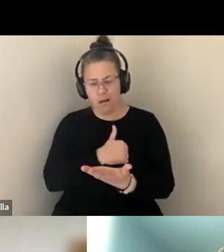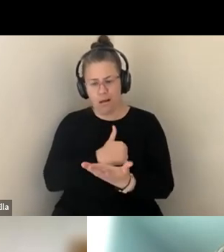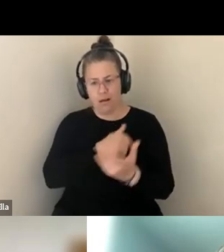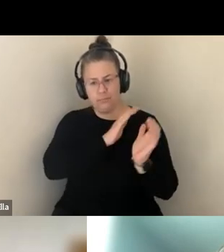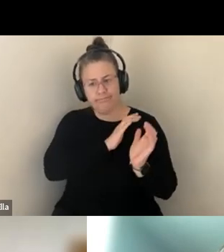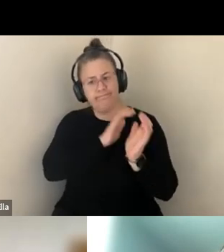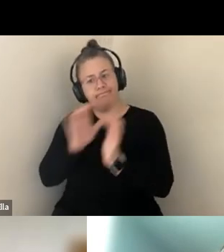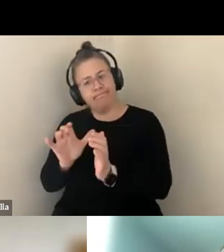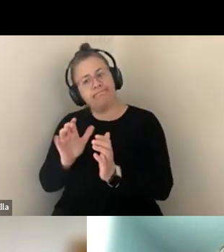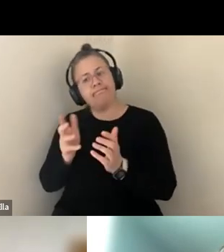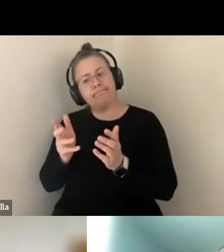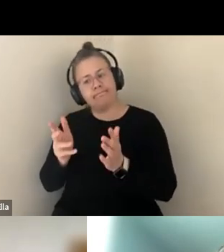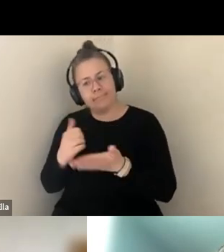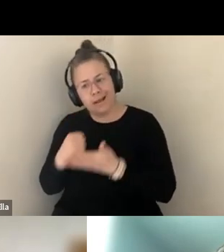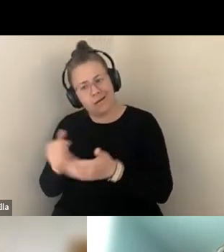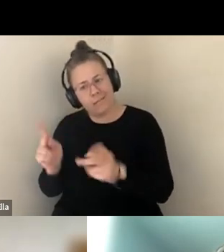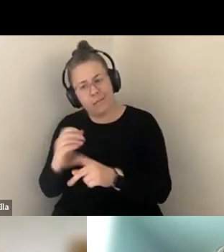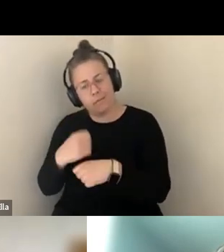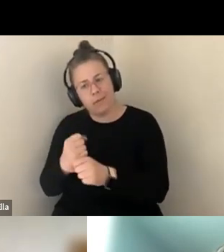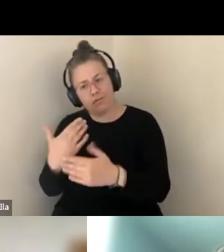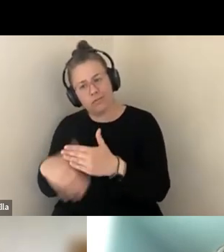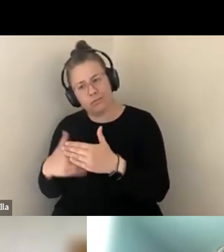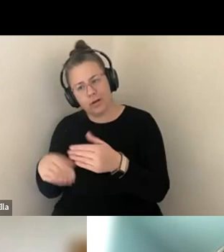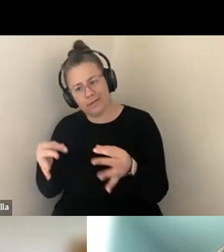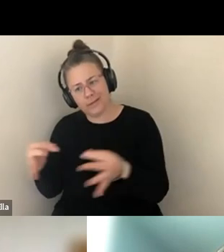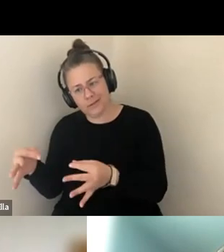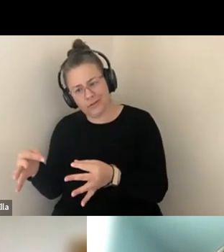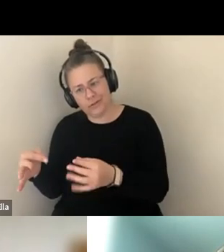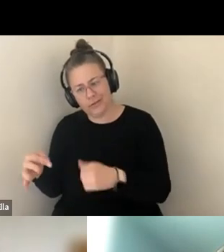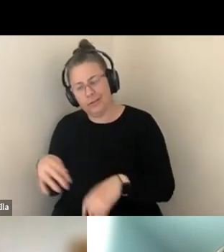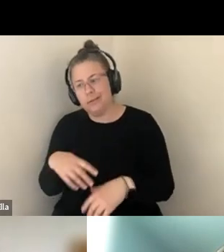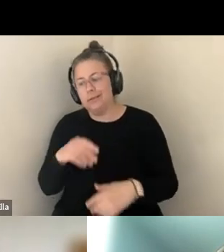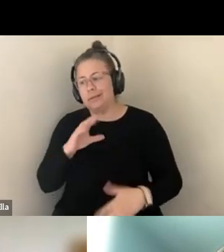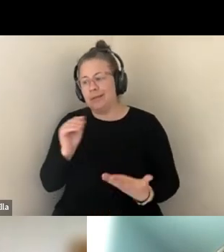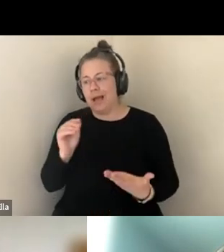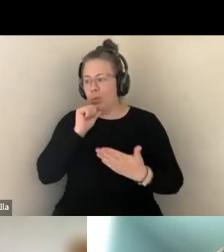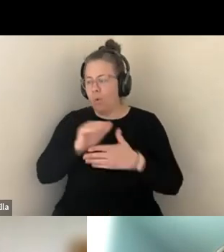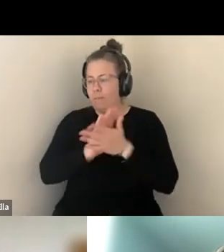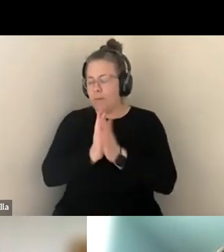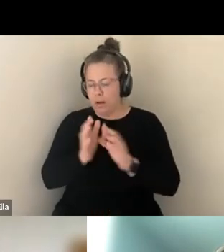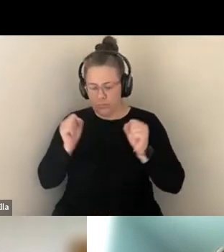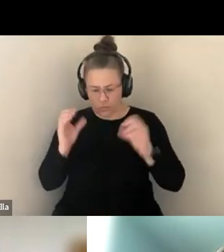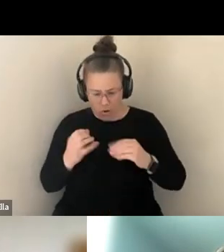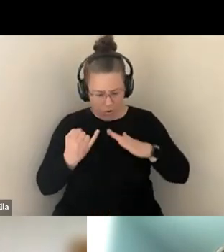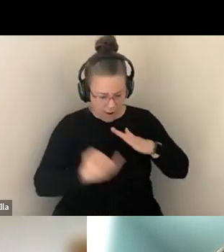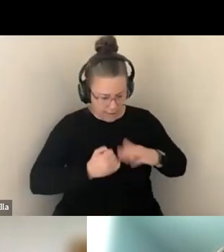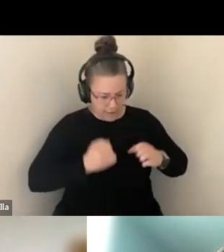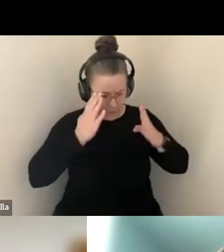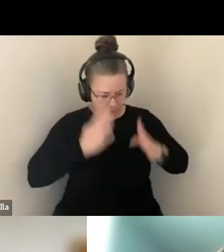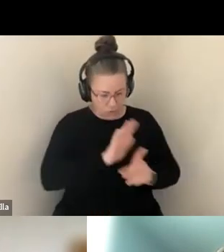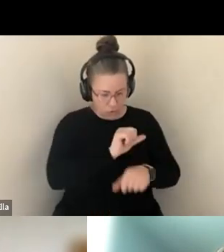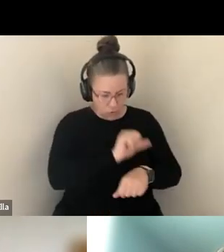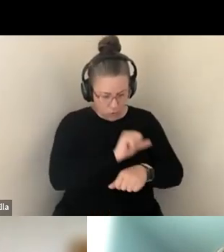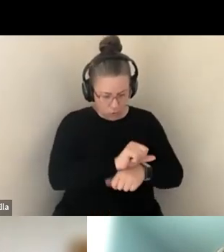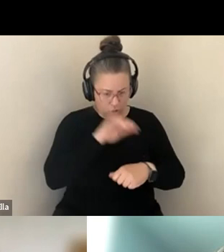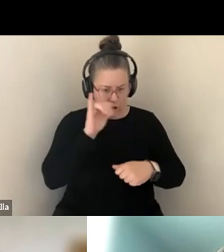don't get so siloed that they're not really appreciating the broader perspectives of the community. So this idea of community engagement and stakeholder engagement that's